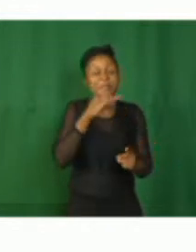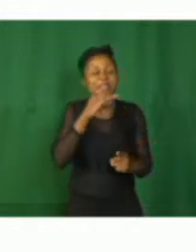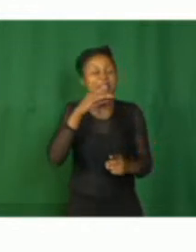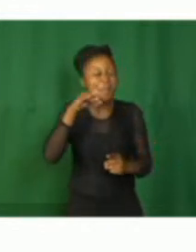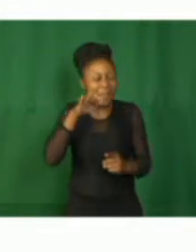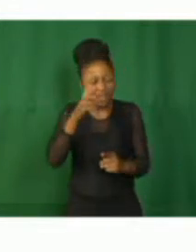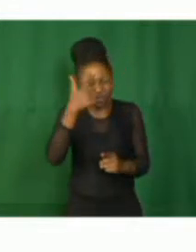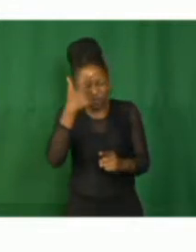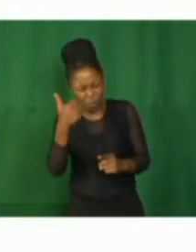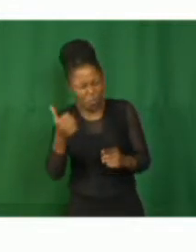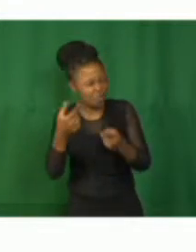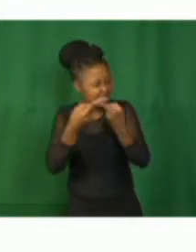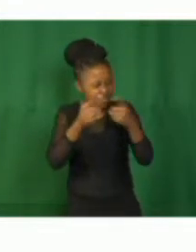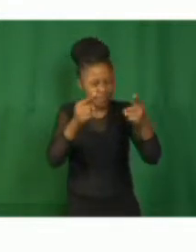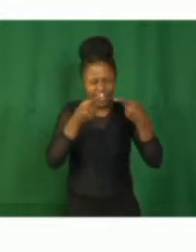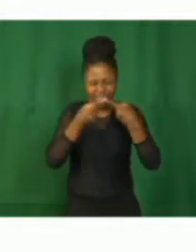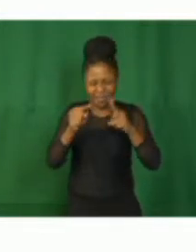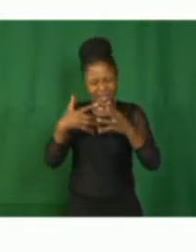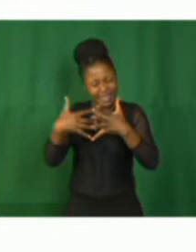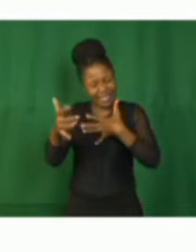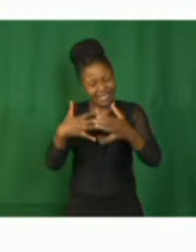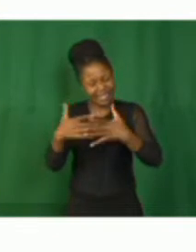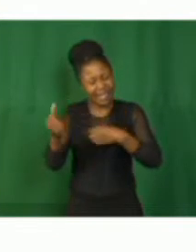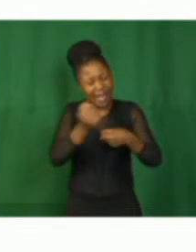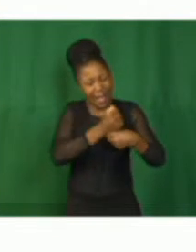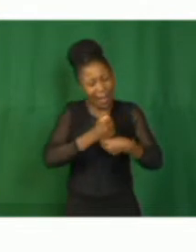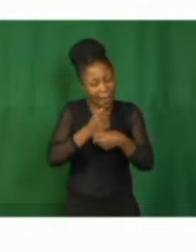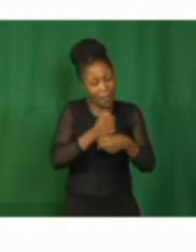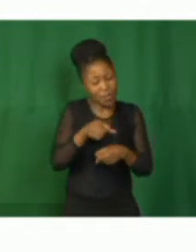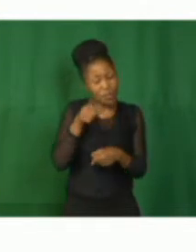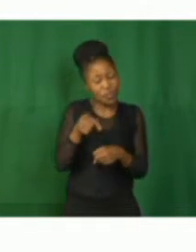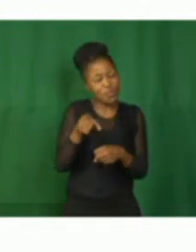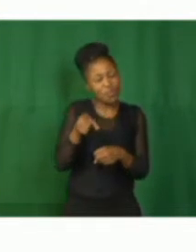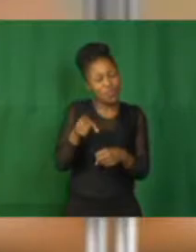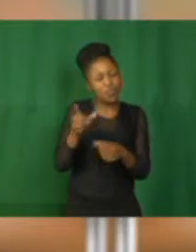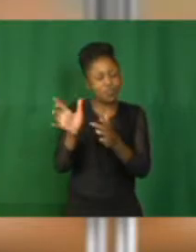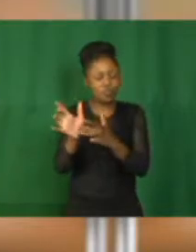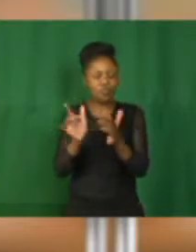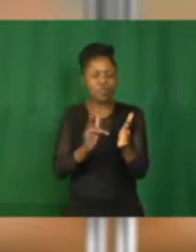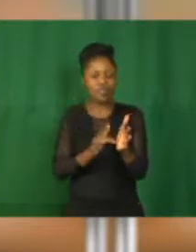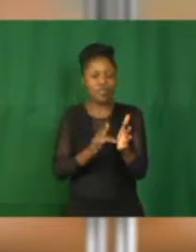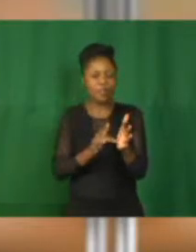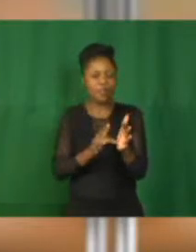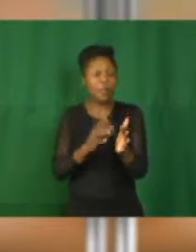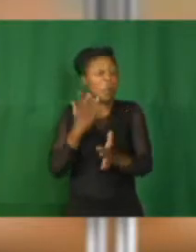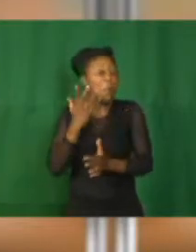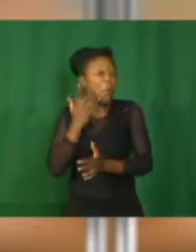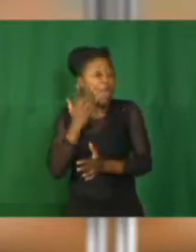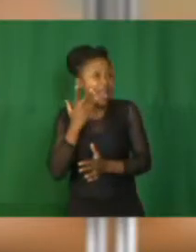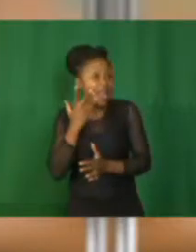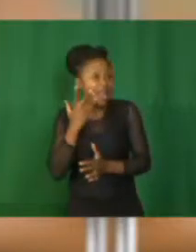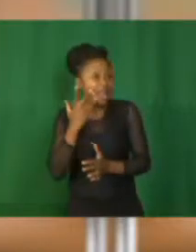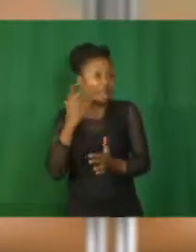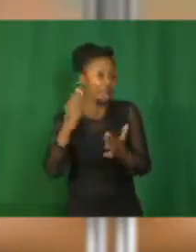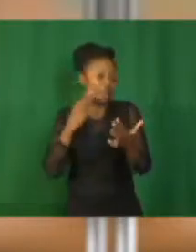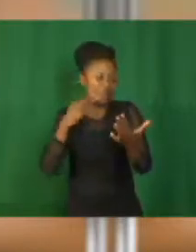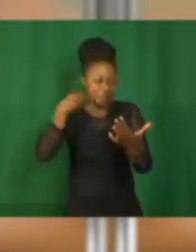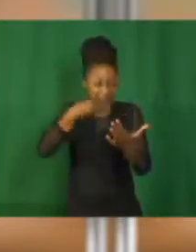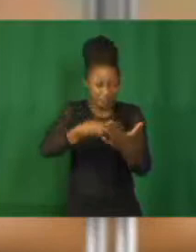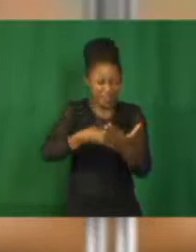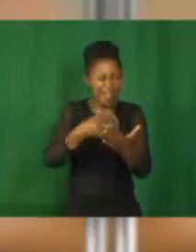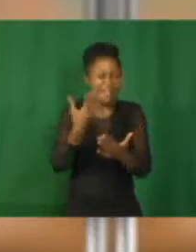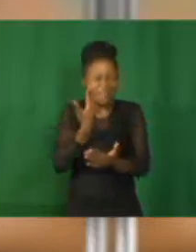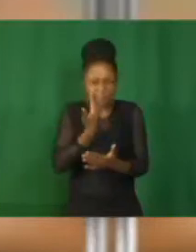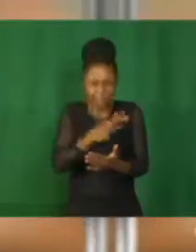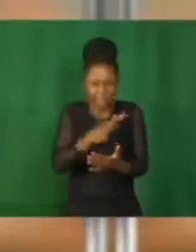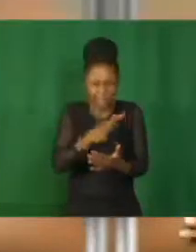Jesus Christ. And then what happened, my dear learners, afterwards, after Peter had told them about the